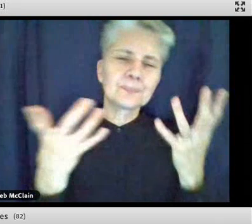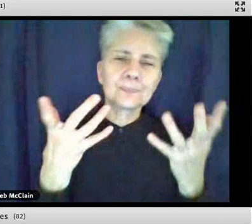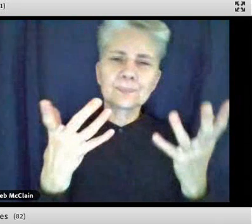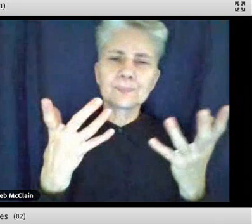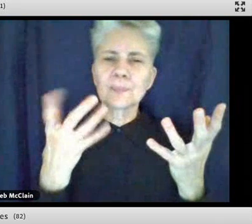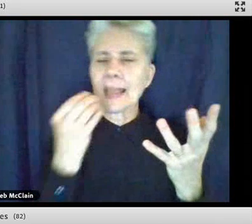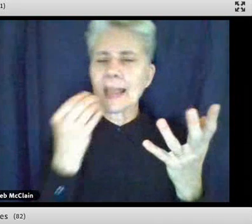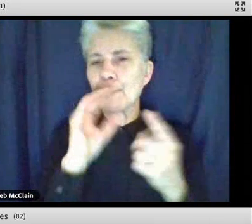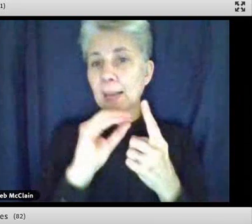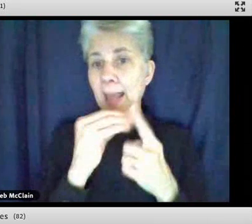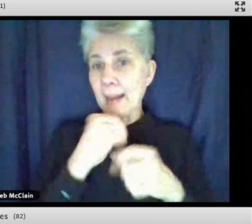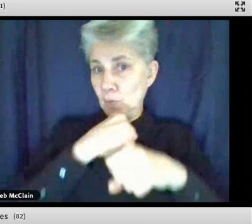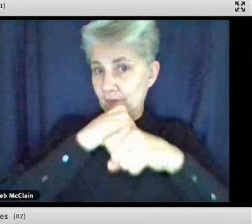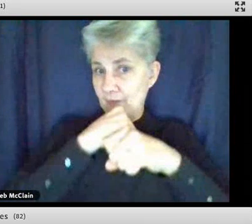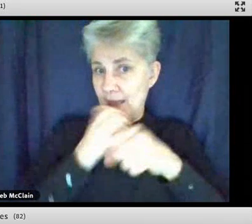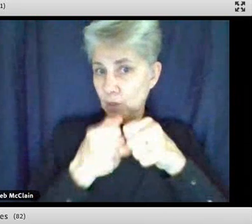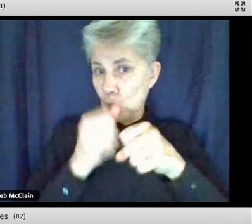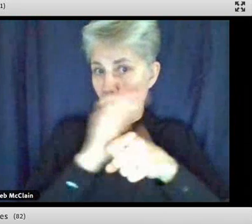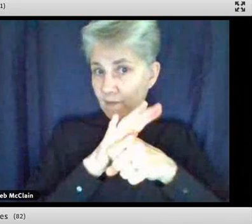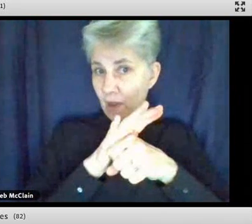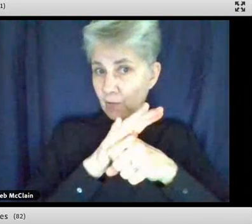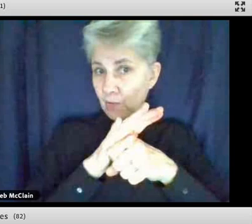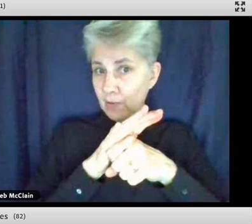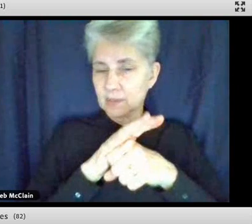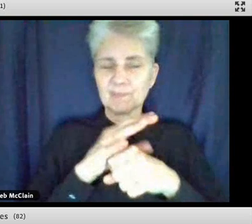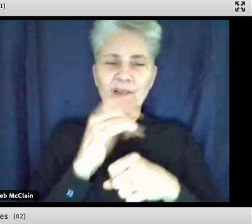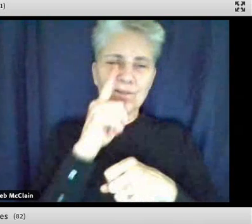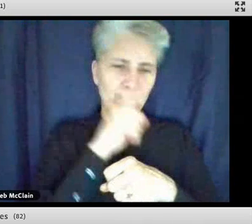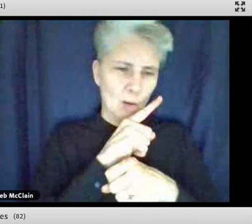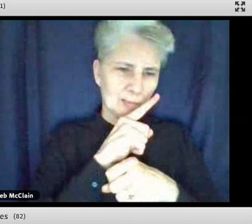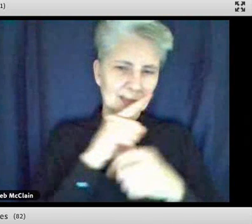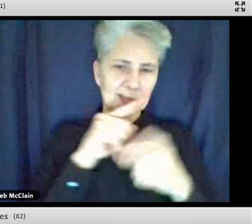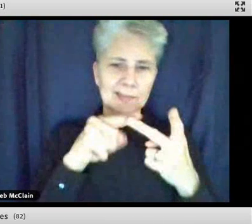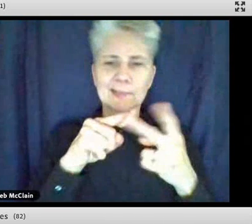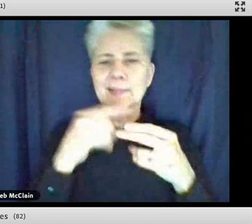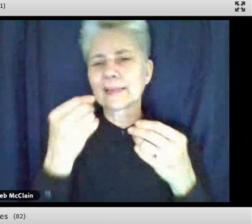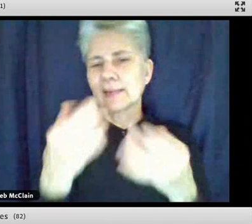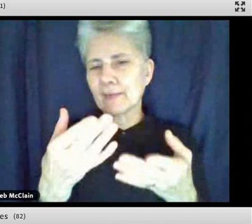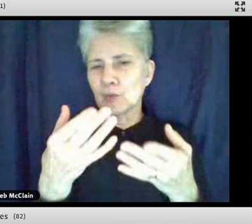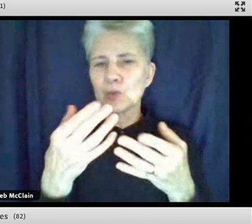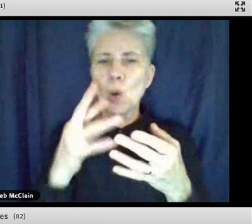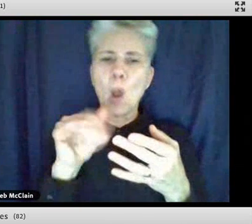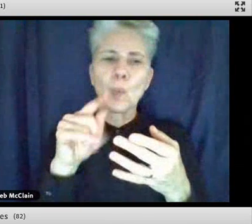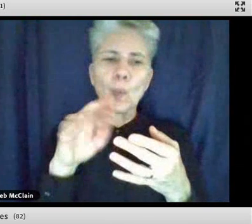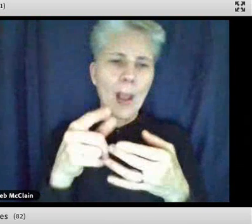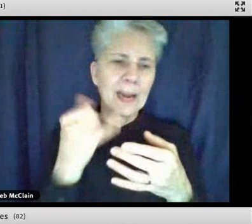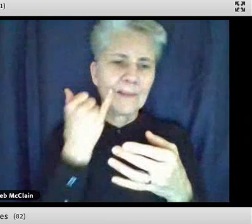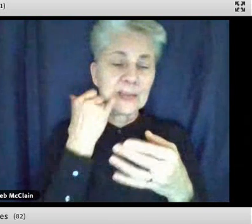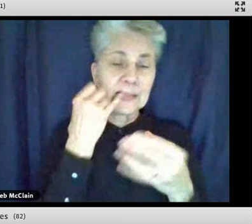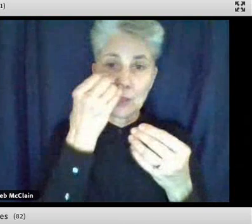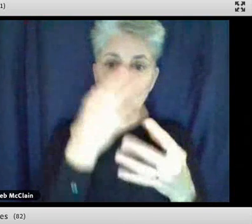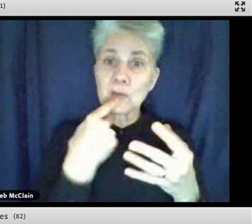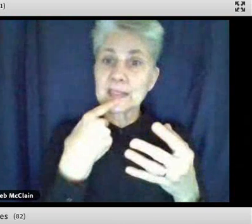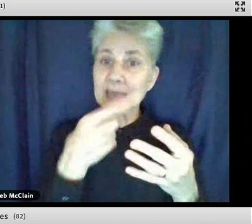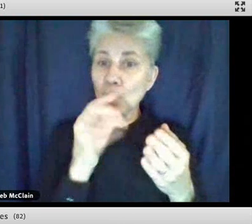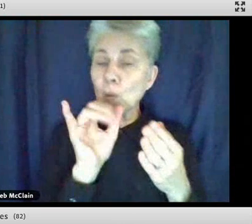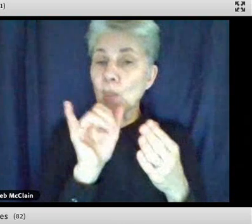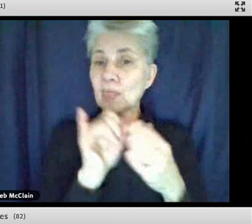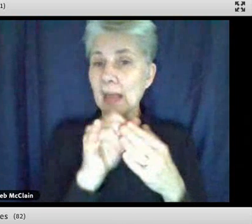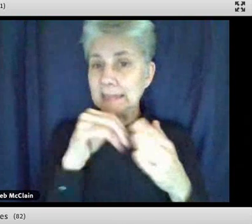False. And so it gives you a rating. If it's in the news, it'll tell you that it's in the news. If it tell you if